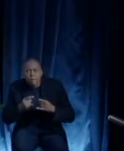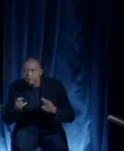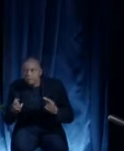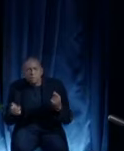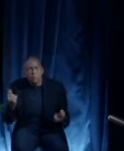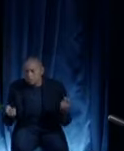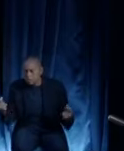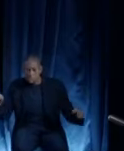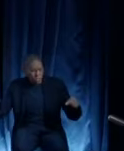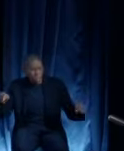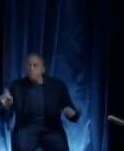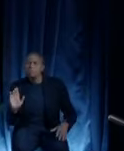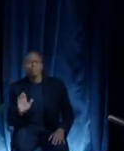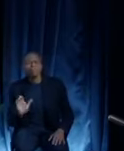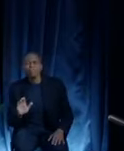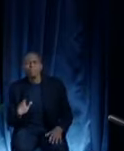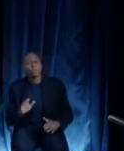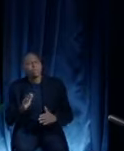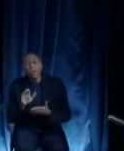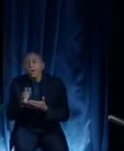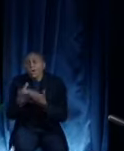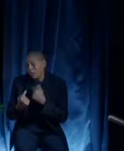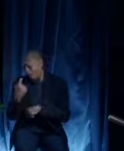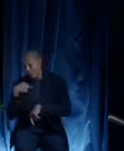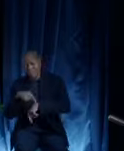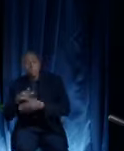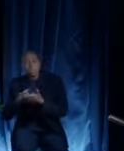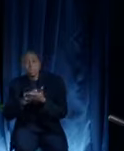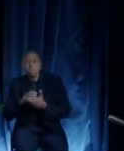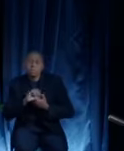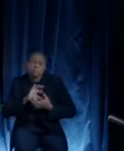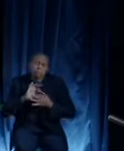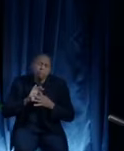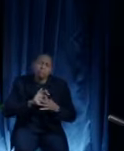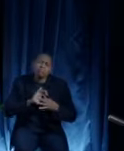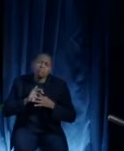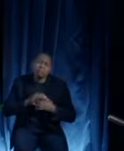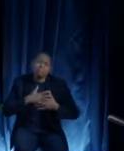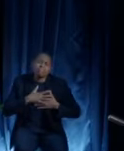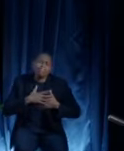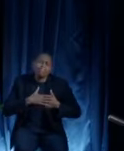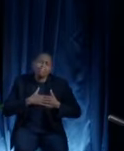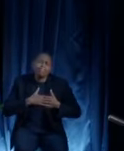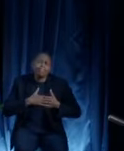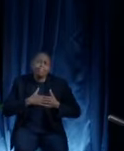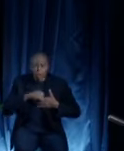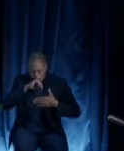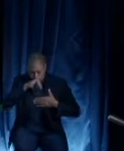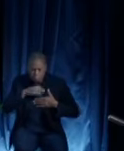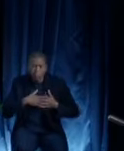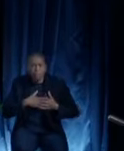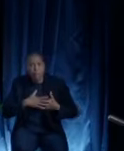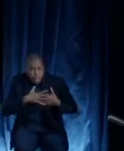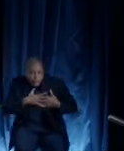it shouldn't immediately be sort of connected to a modern notion of sexuality.